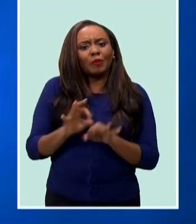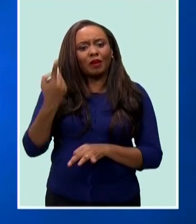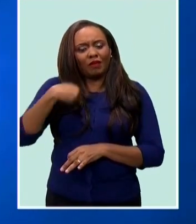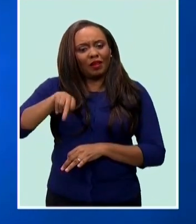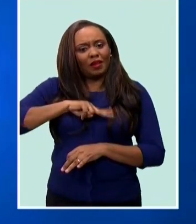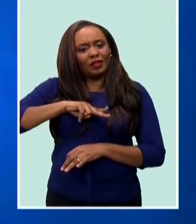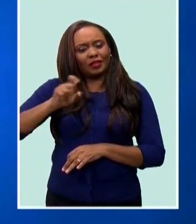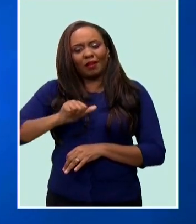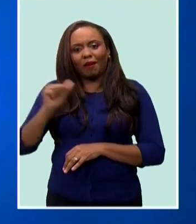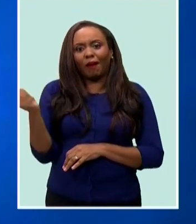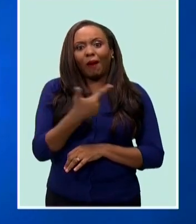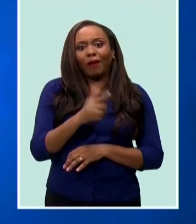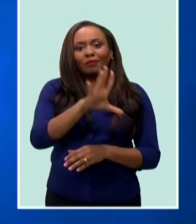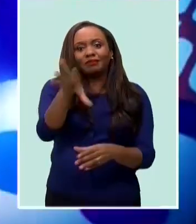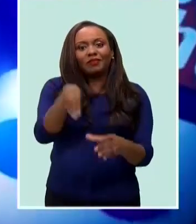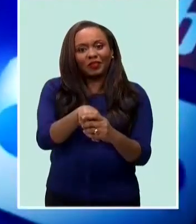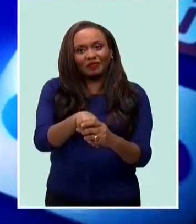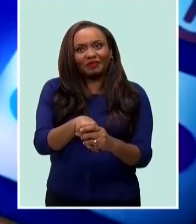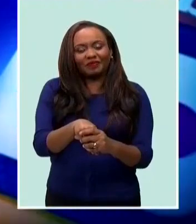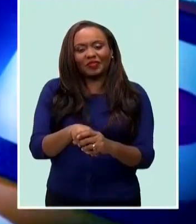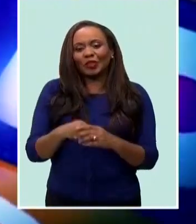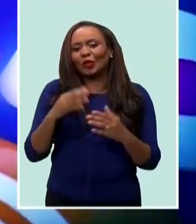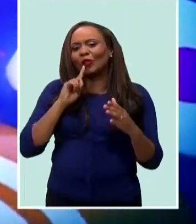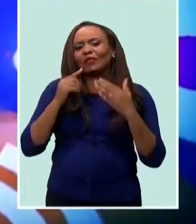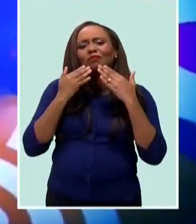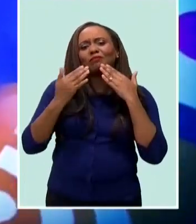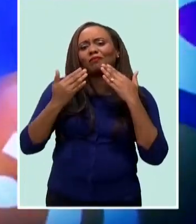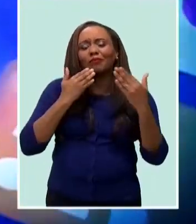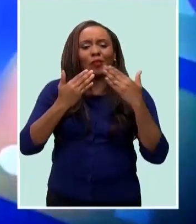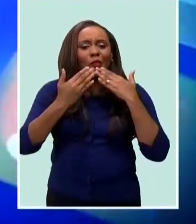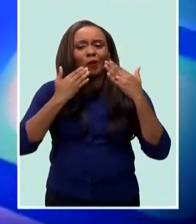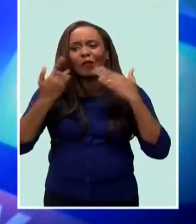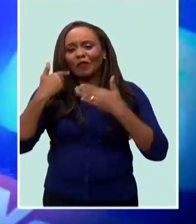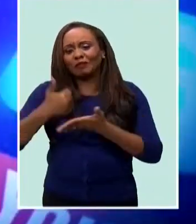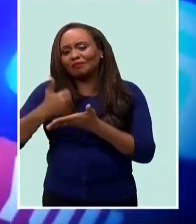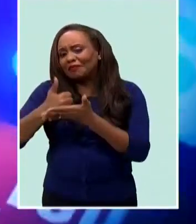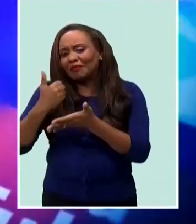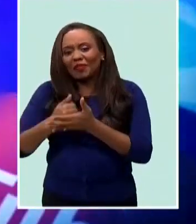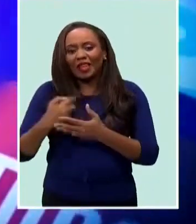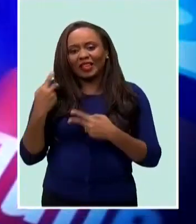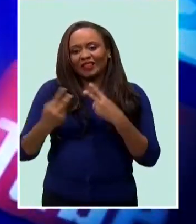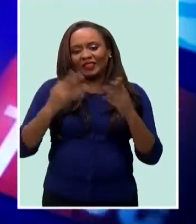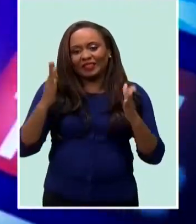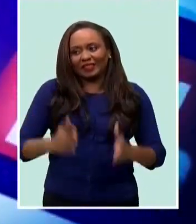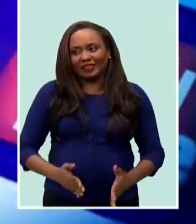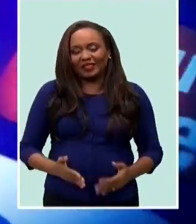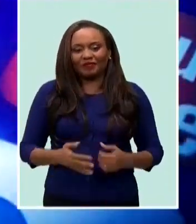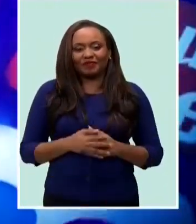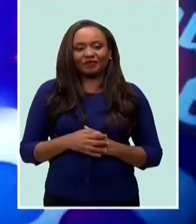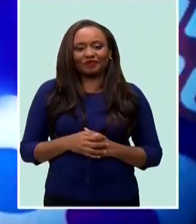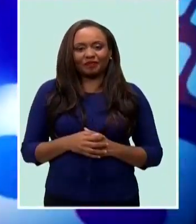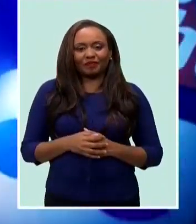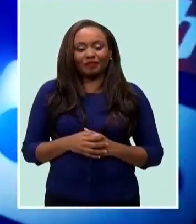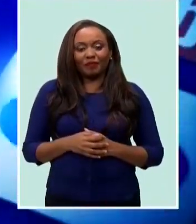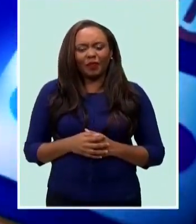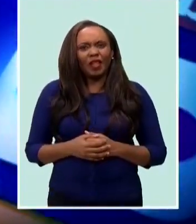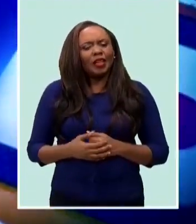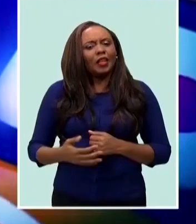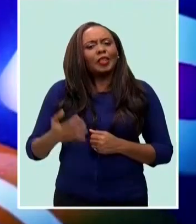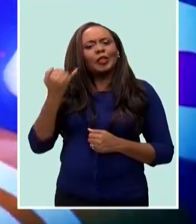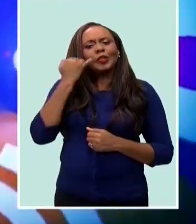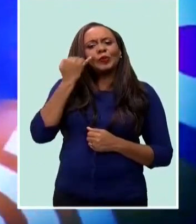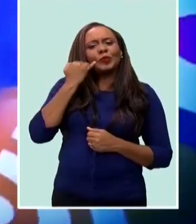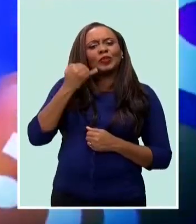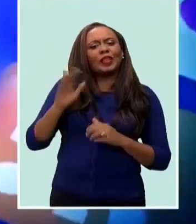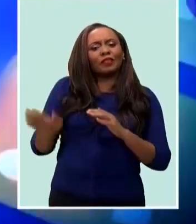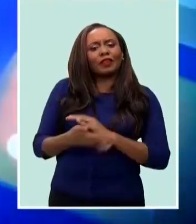business and we should play our part. So kudos to her for helping those visitors have a good time. Now, if that cricket match they